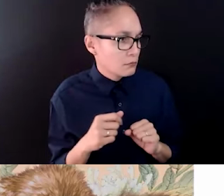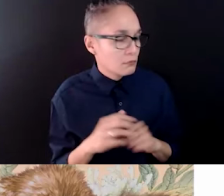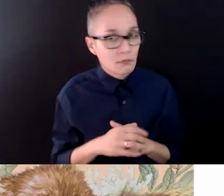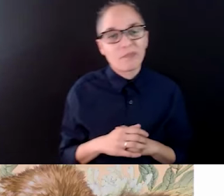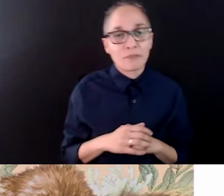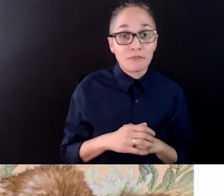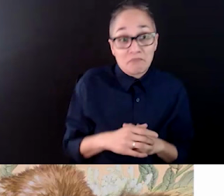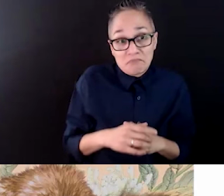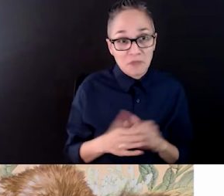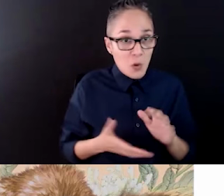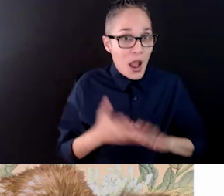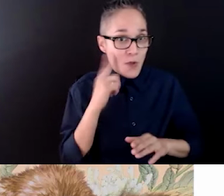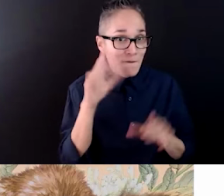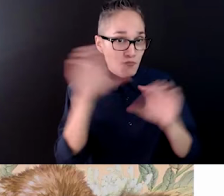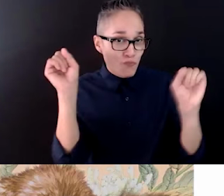So I ran.